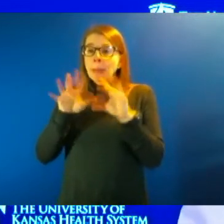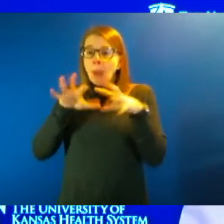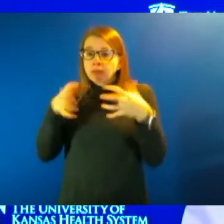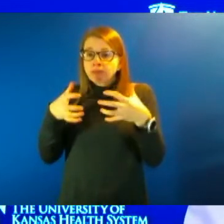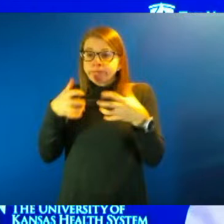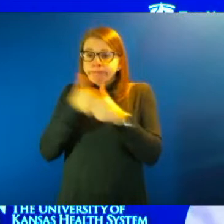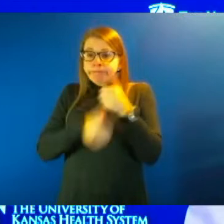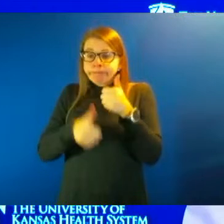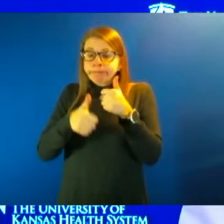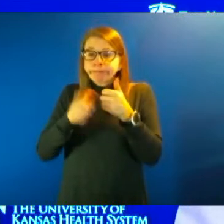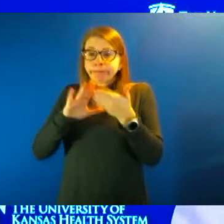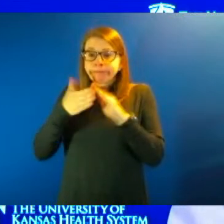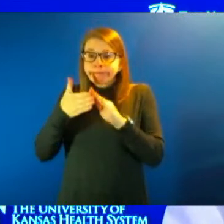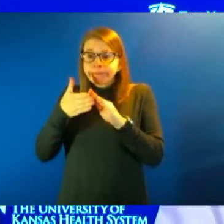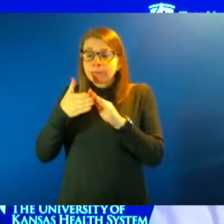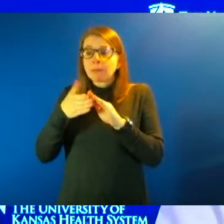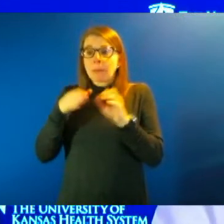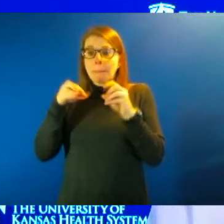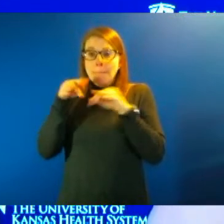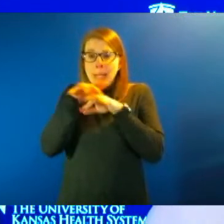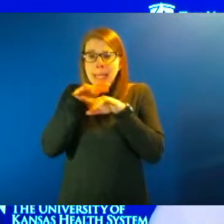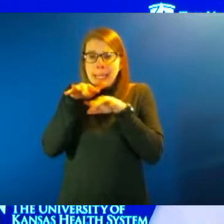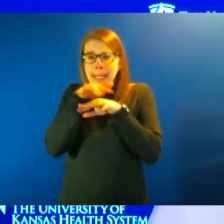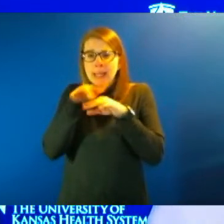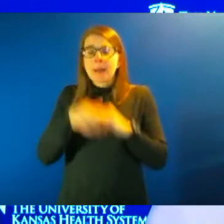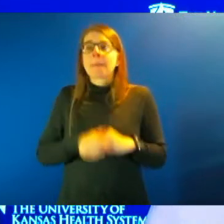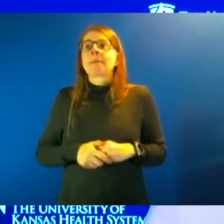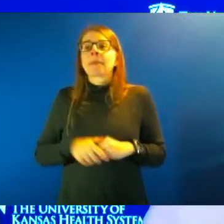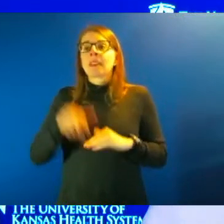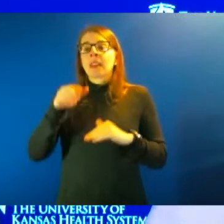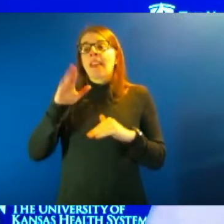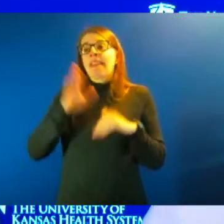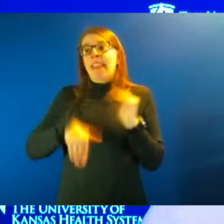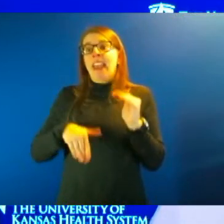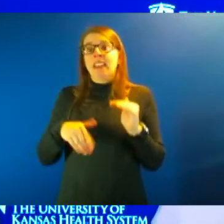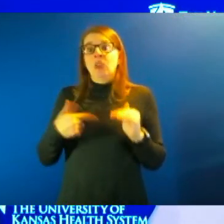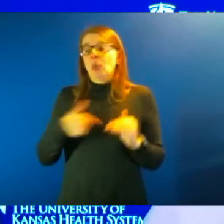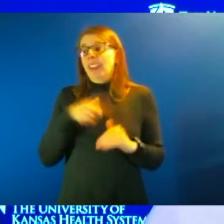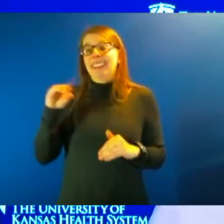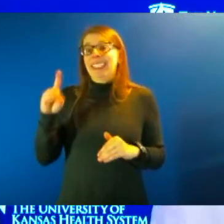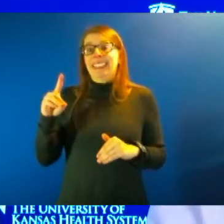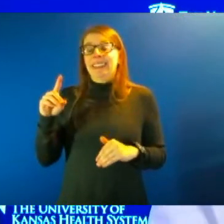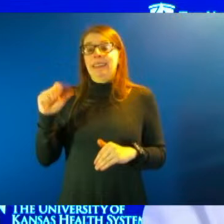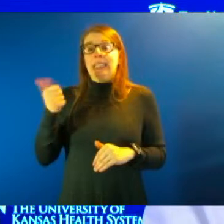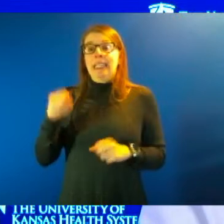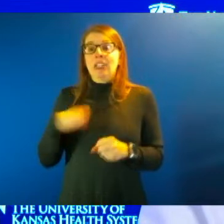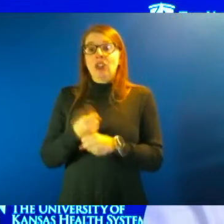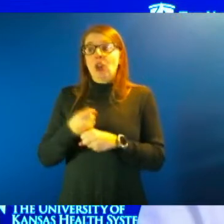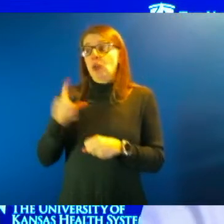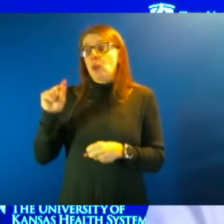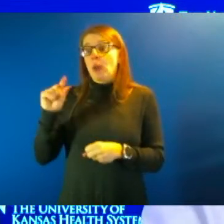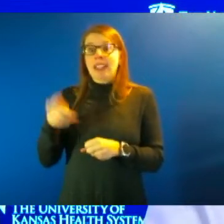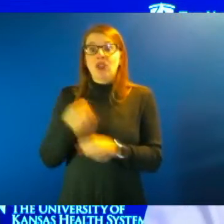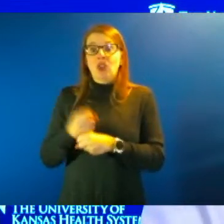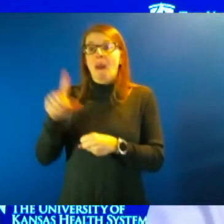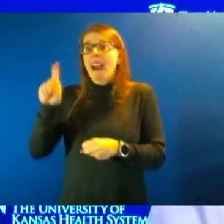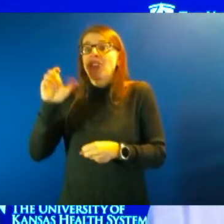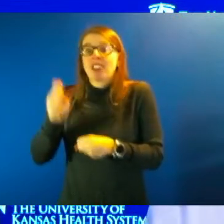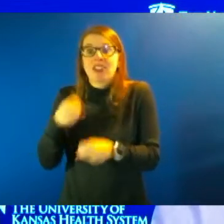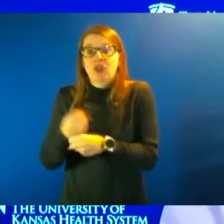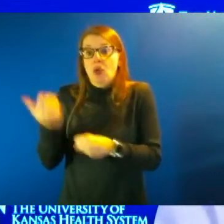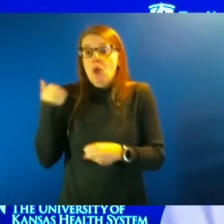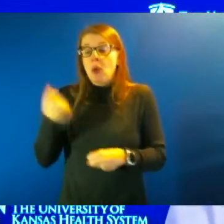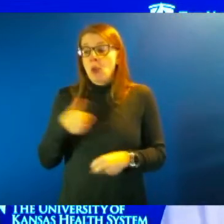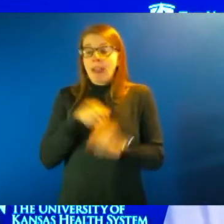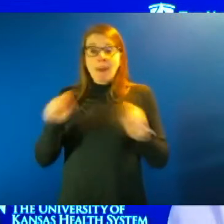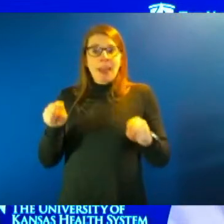as Dr. Schmidtke can attest to, than we did, 10 years ago, 20 years ago, 100 years ago. We have the ability to go